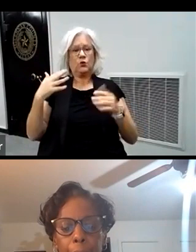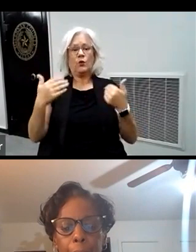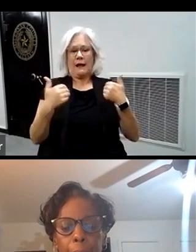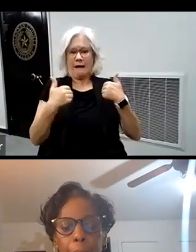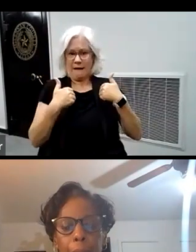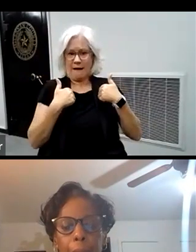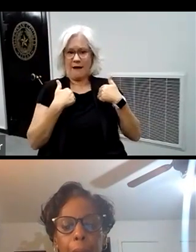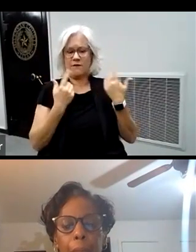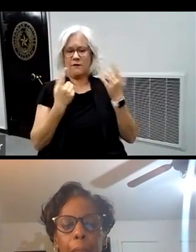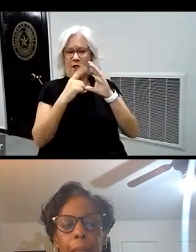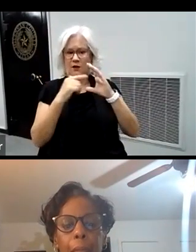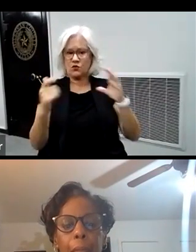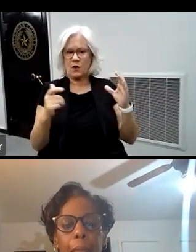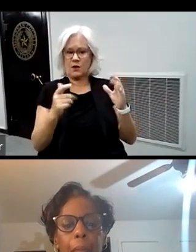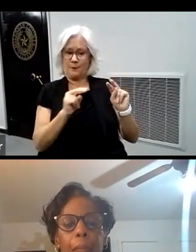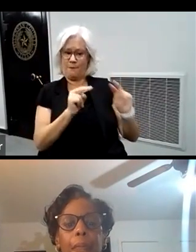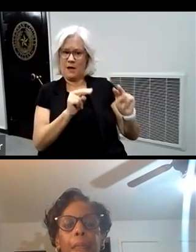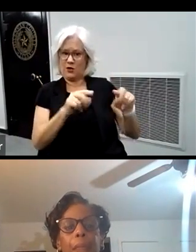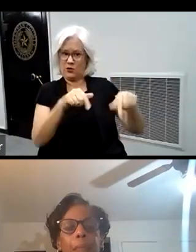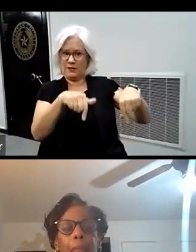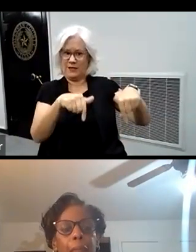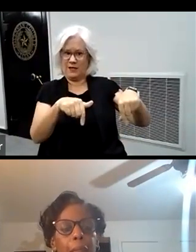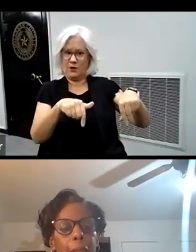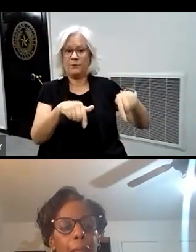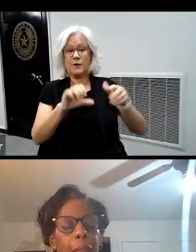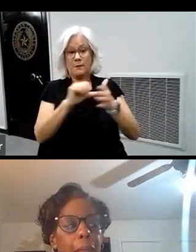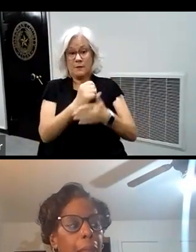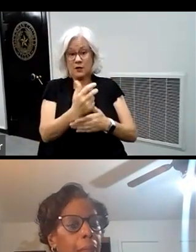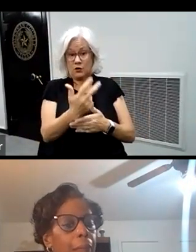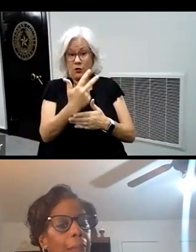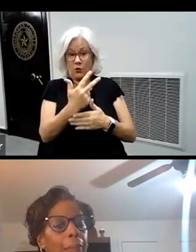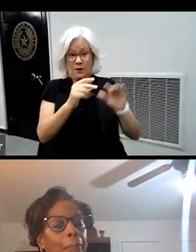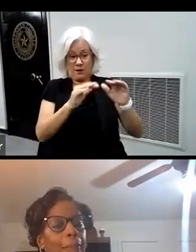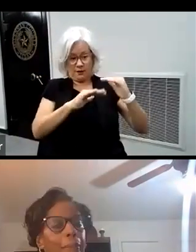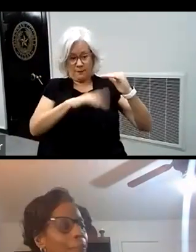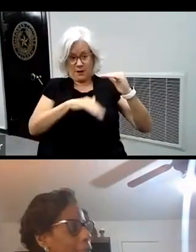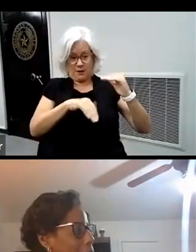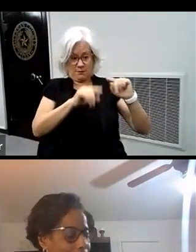in McLennan County. If you'll look near the bottom of page 3,